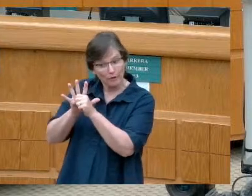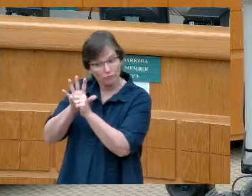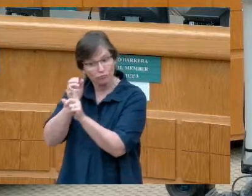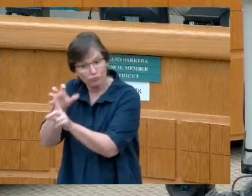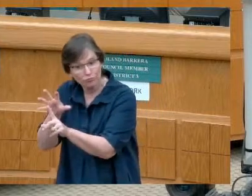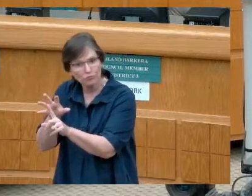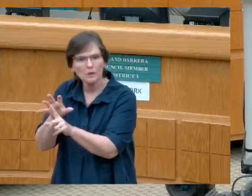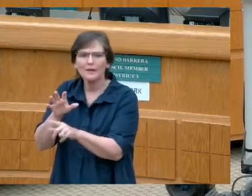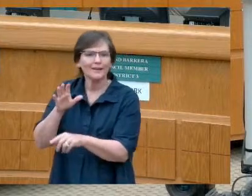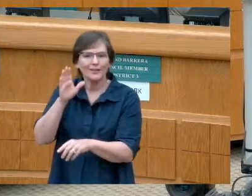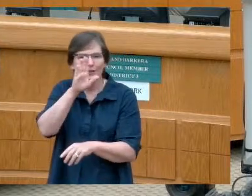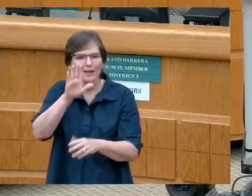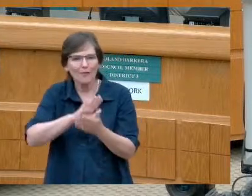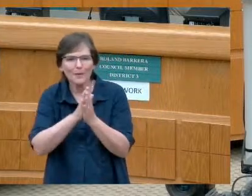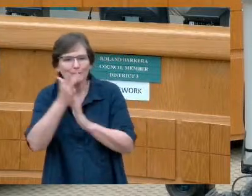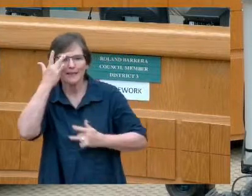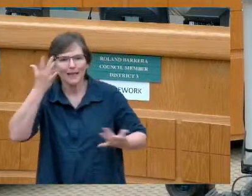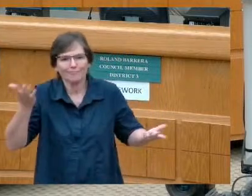health